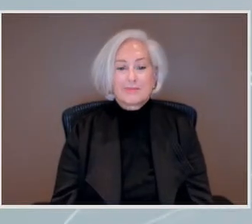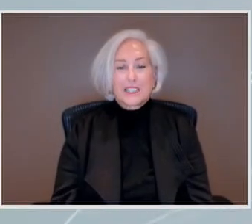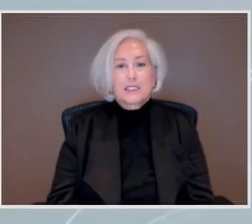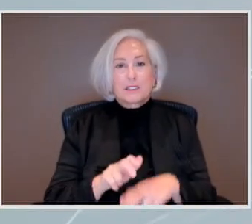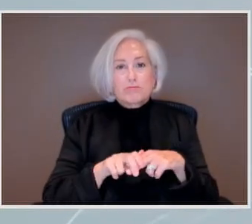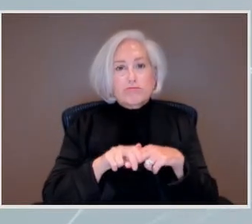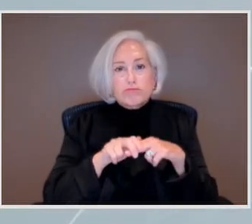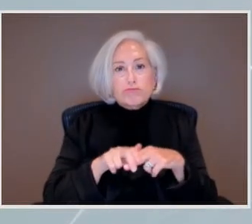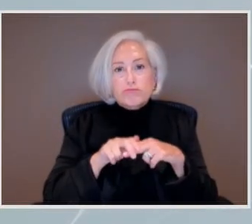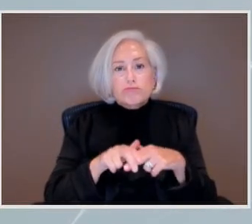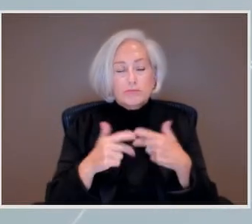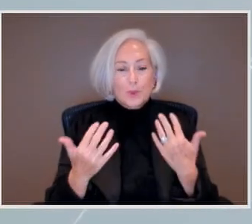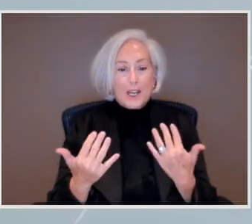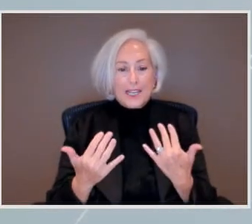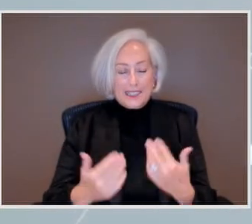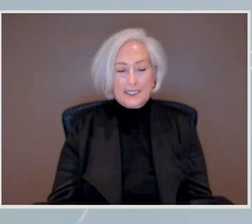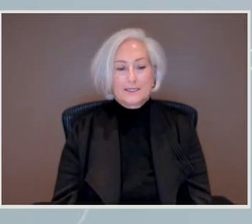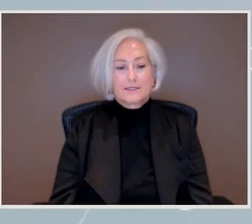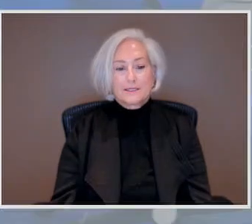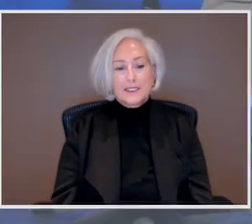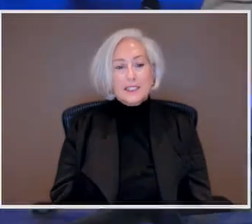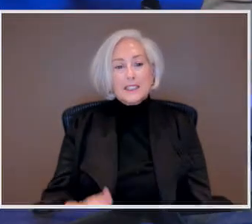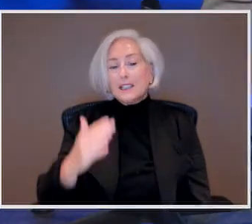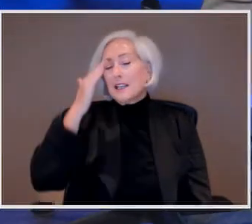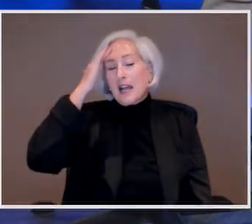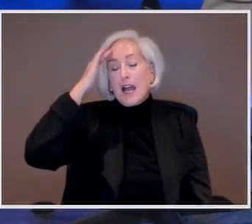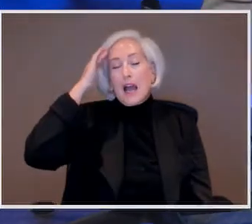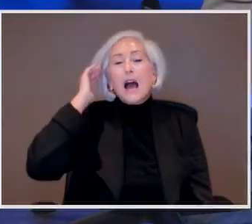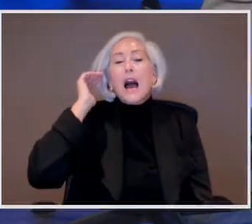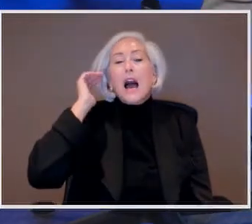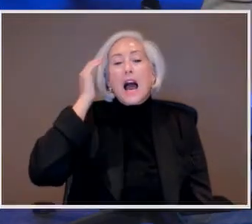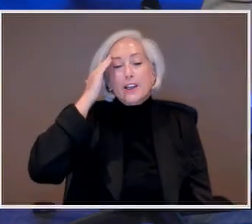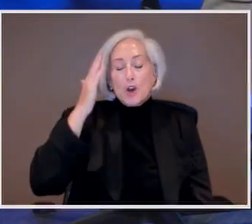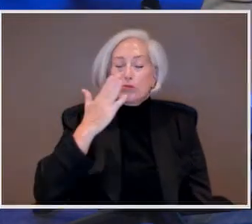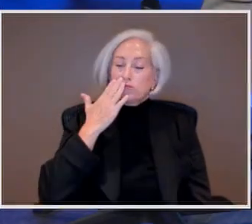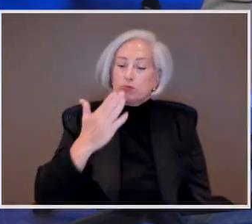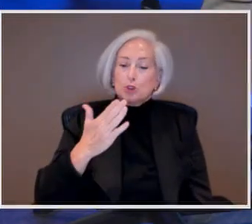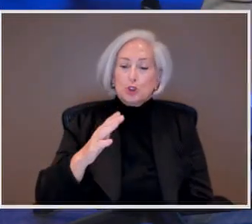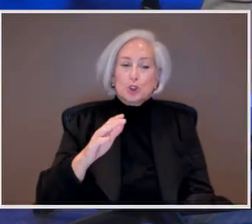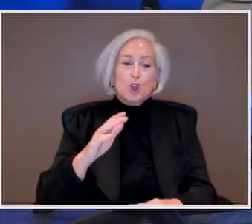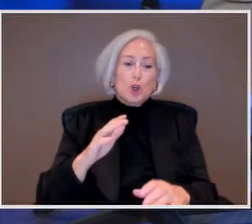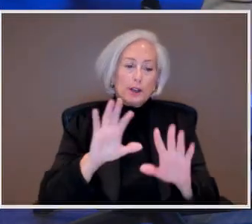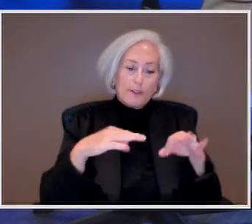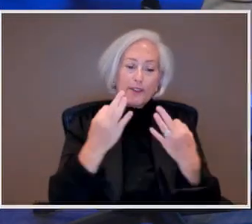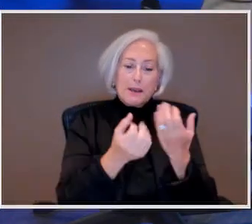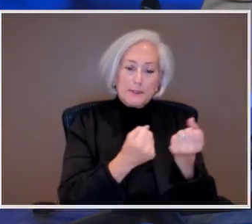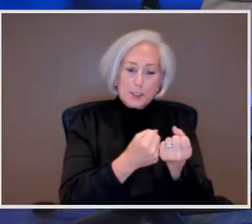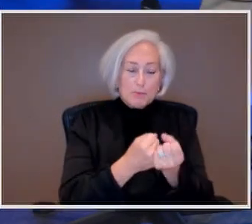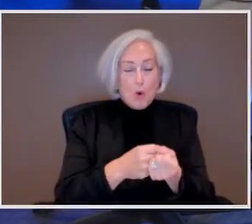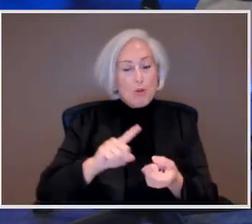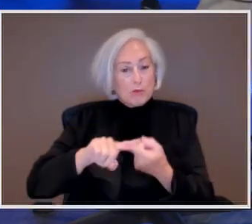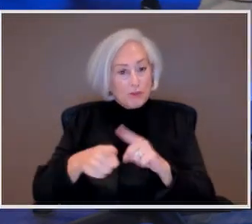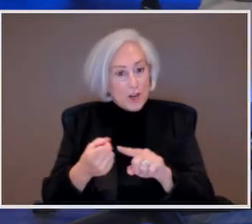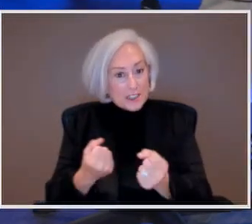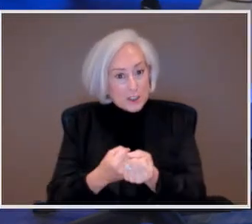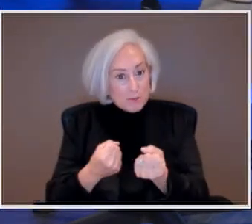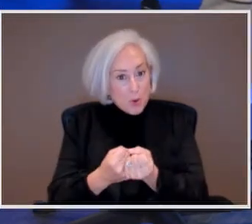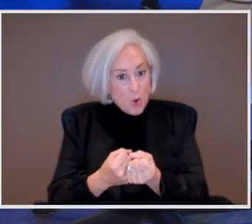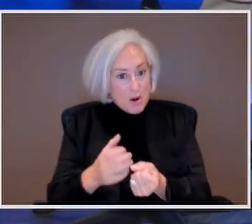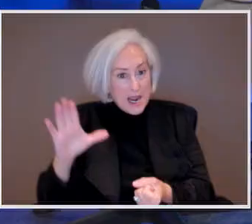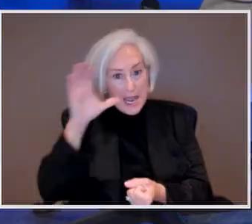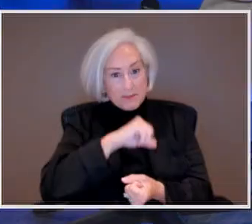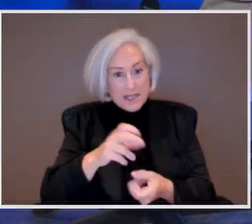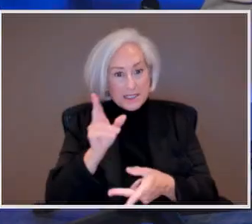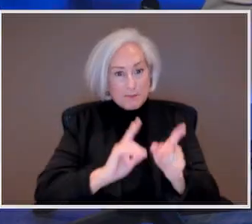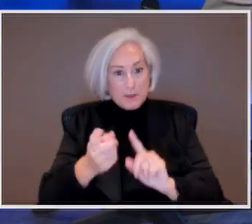waiting. Aside from family, I know you had a big support system with family, but you also had friends and I would imagine teammates by your side.